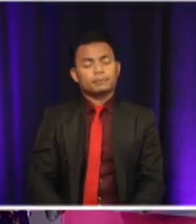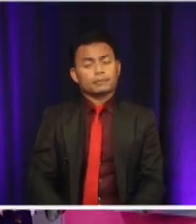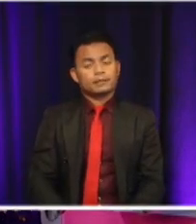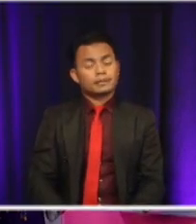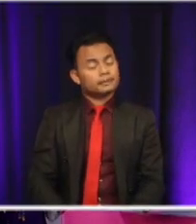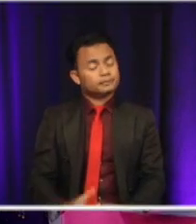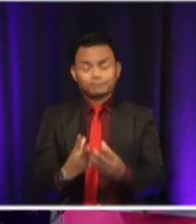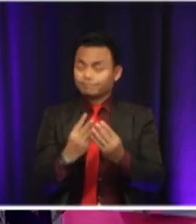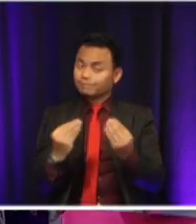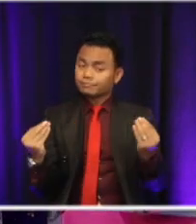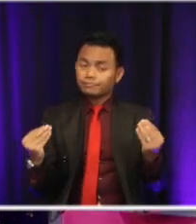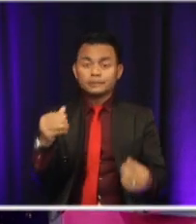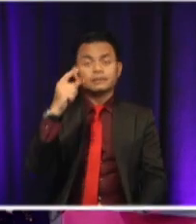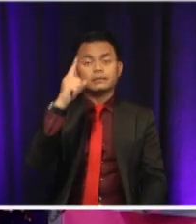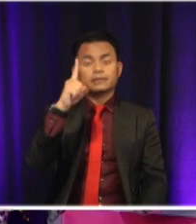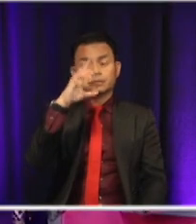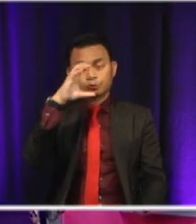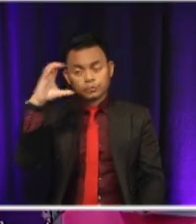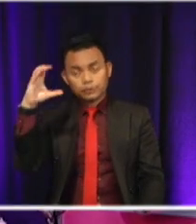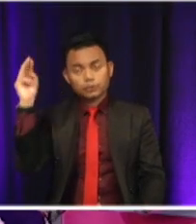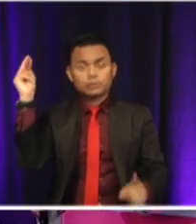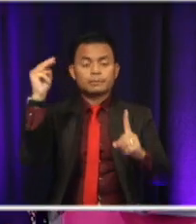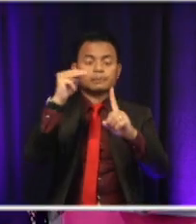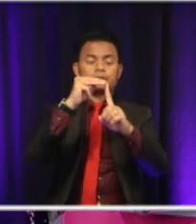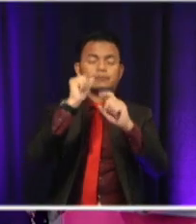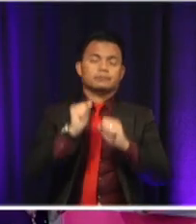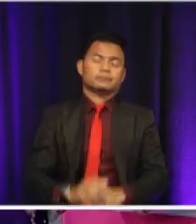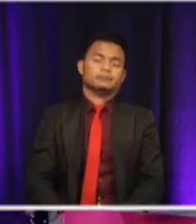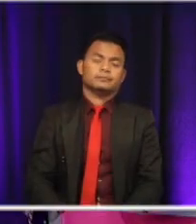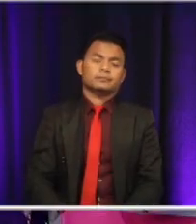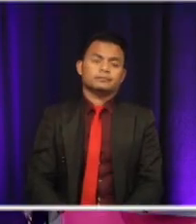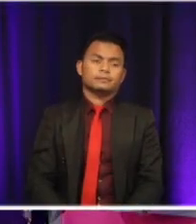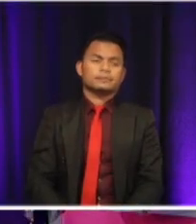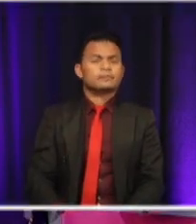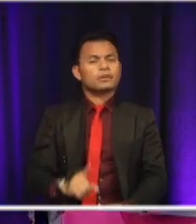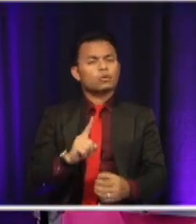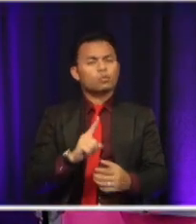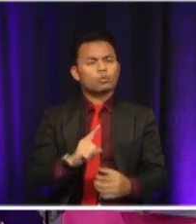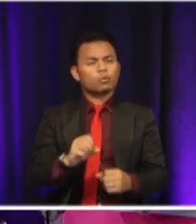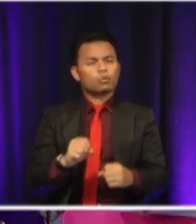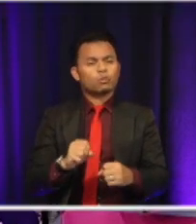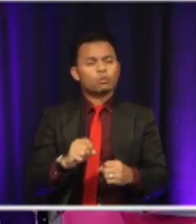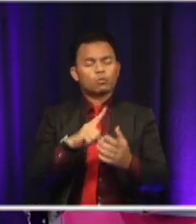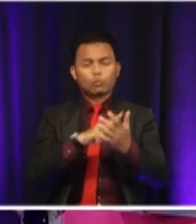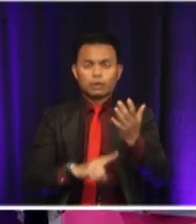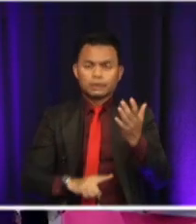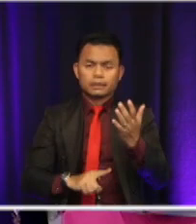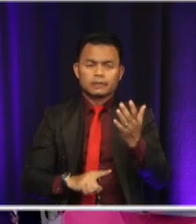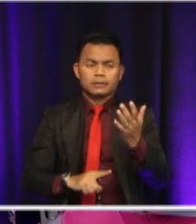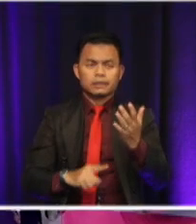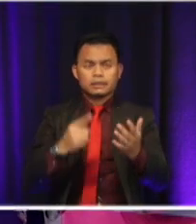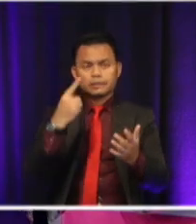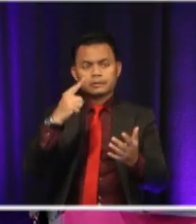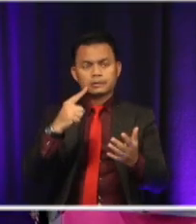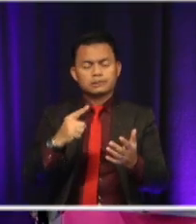100 points right there. All right. Now, what is most important for pupils out there